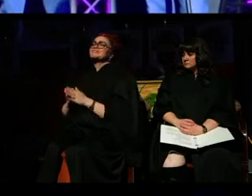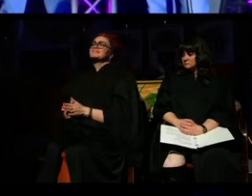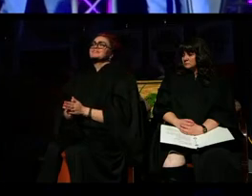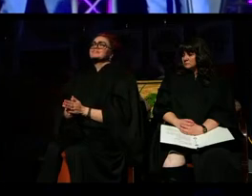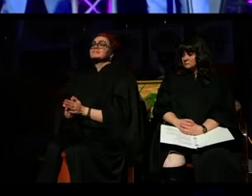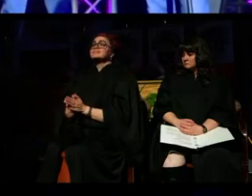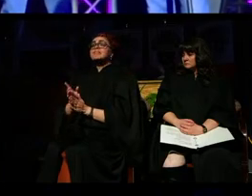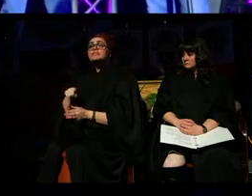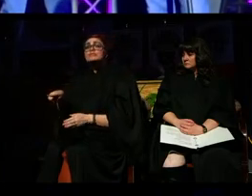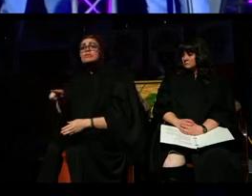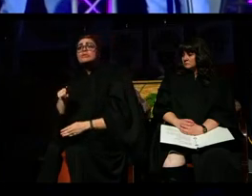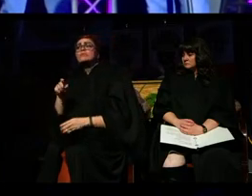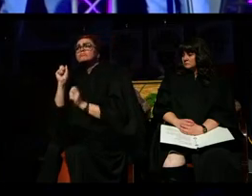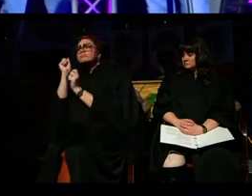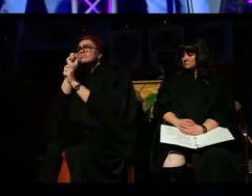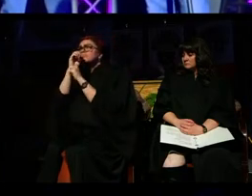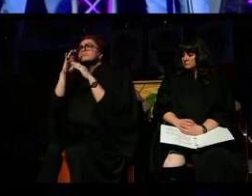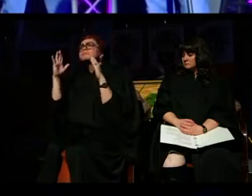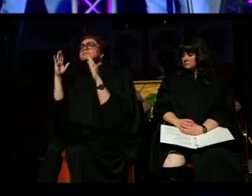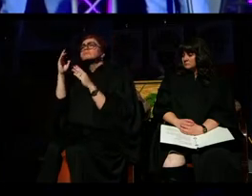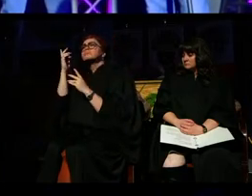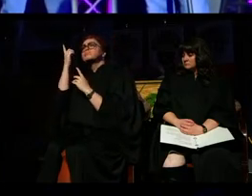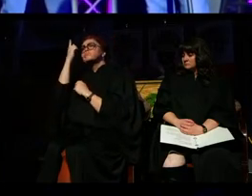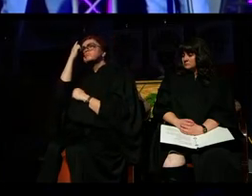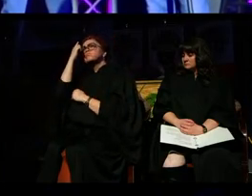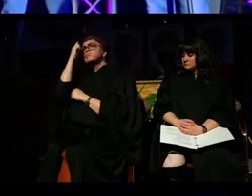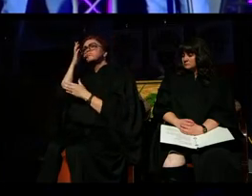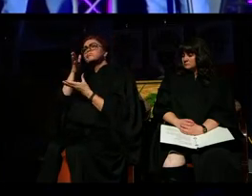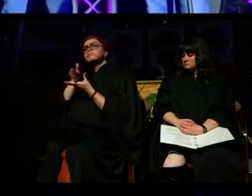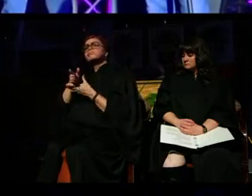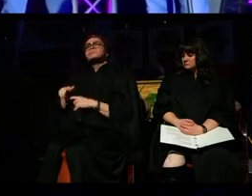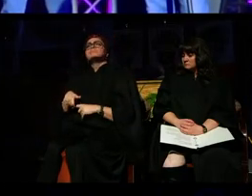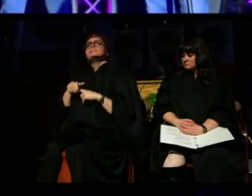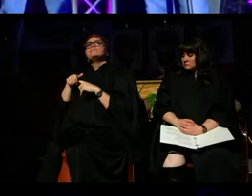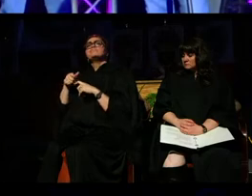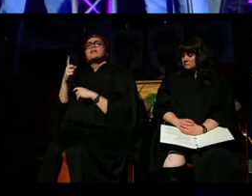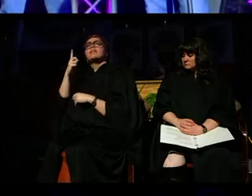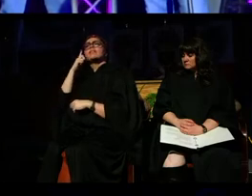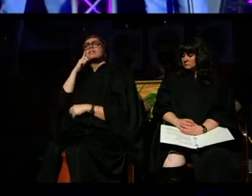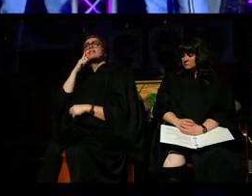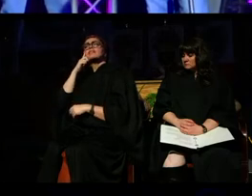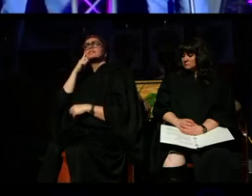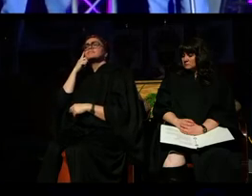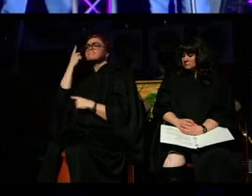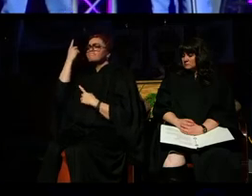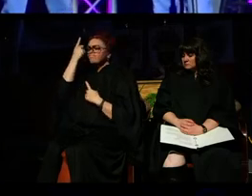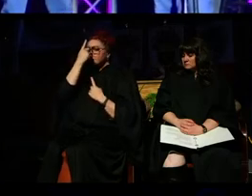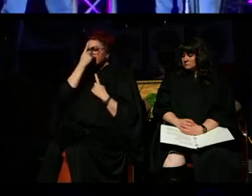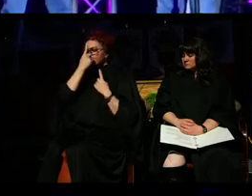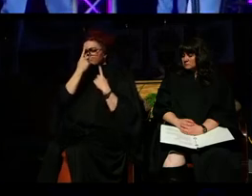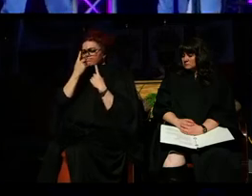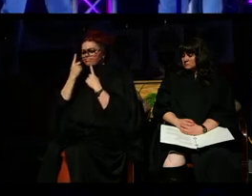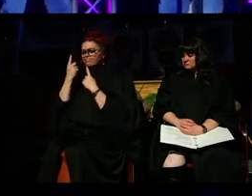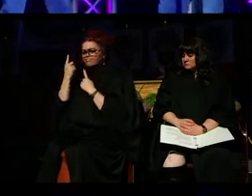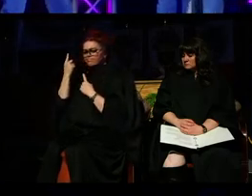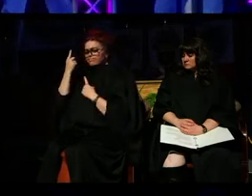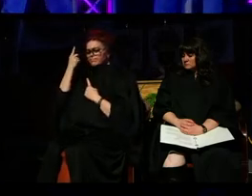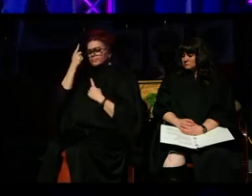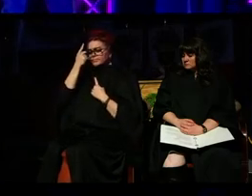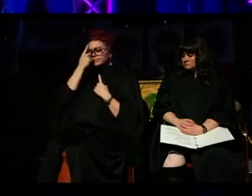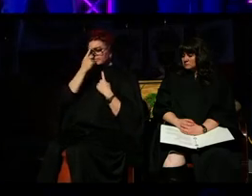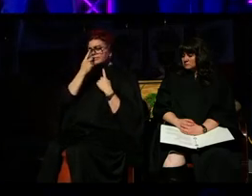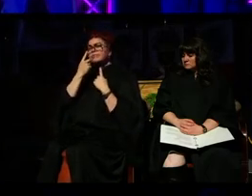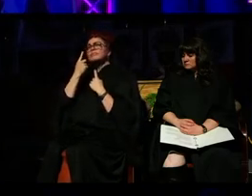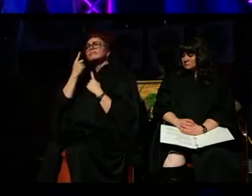Did you ever stop to think or wonder why